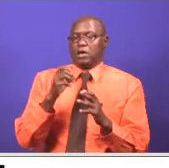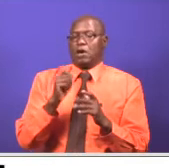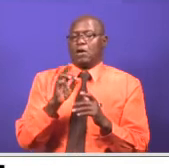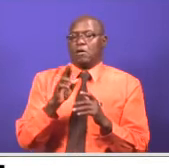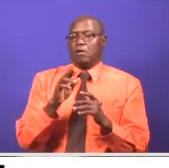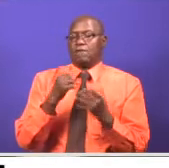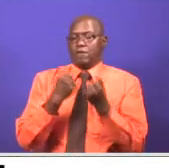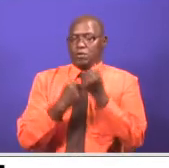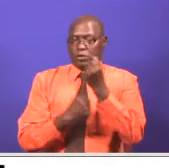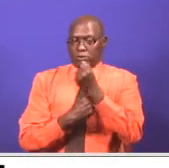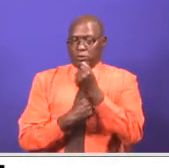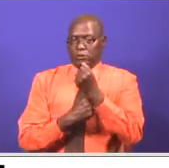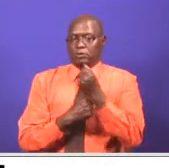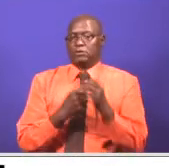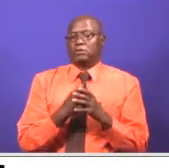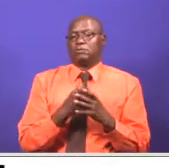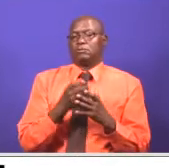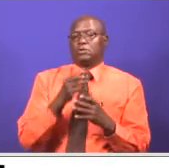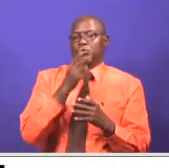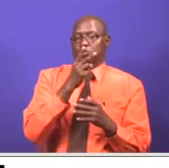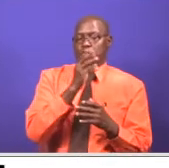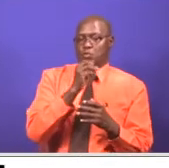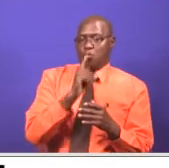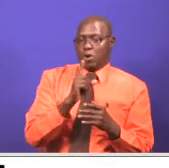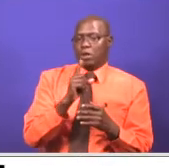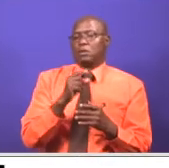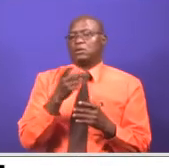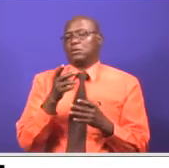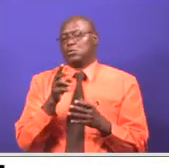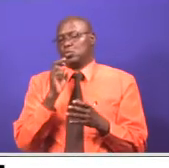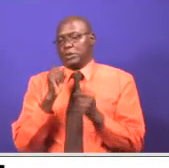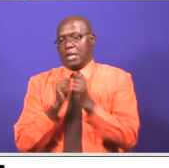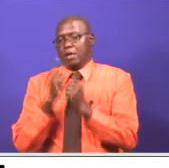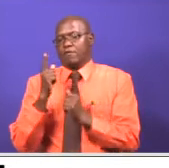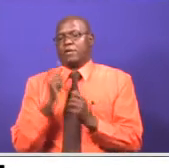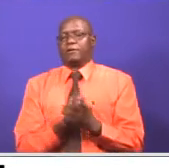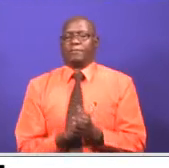and other charities 5 times between 2001 and 2011.